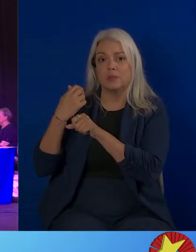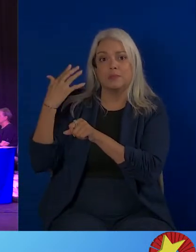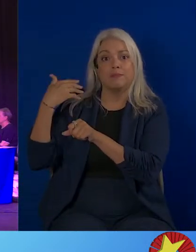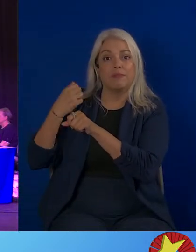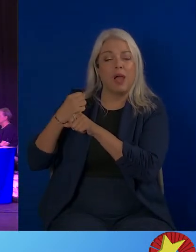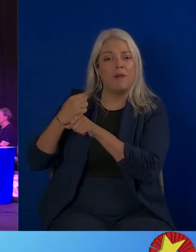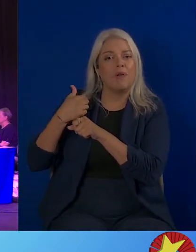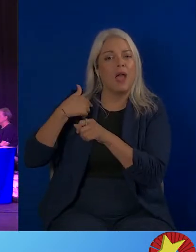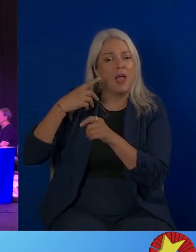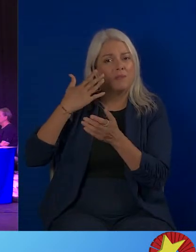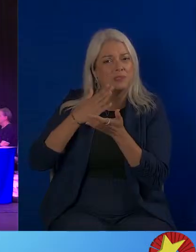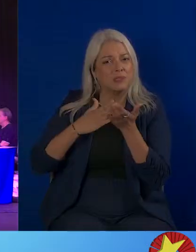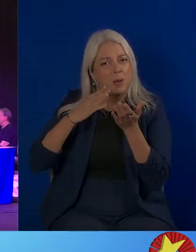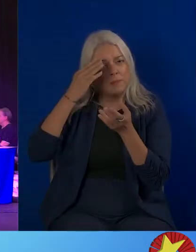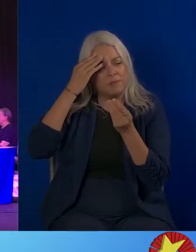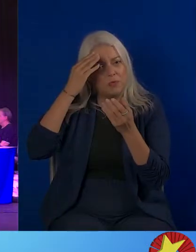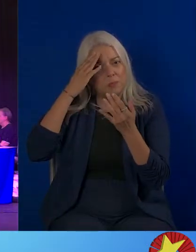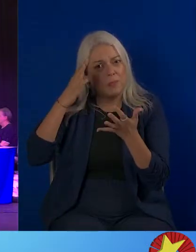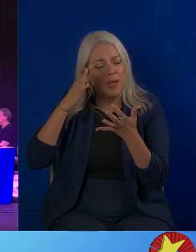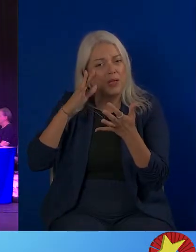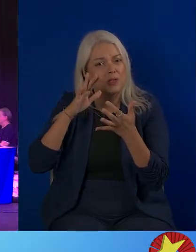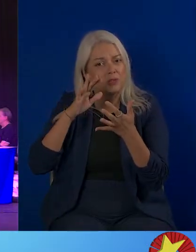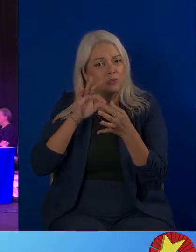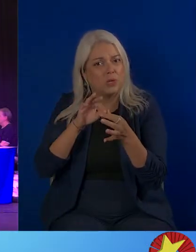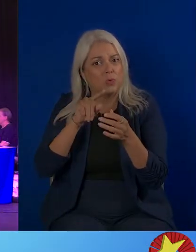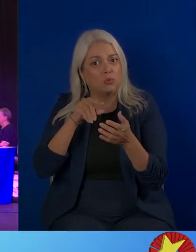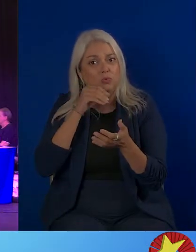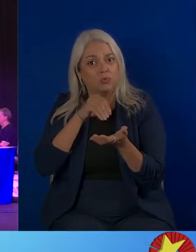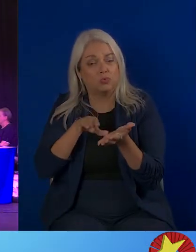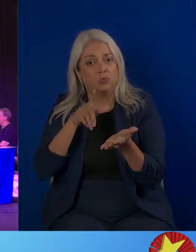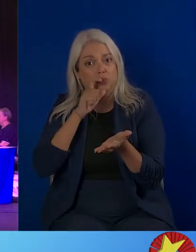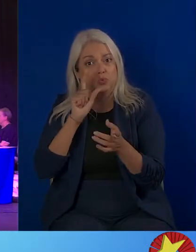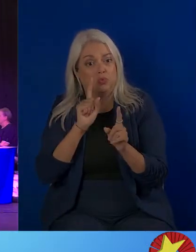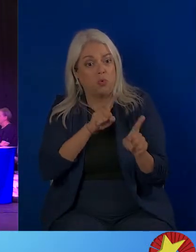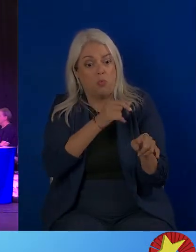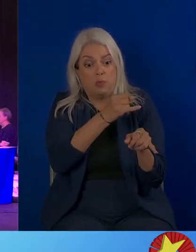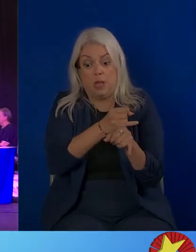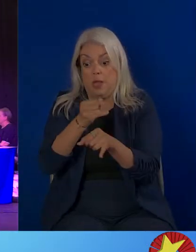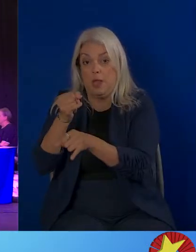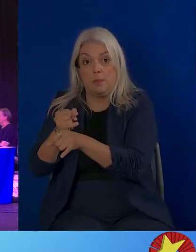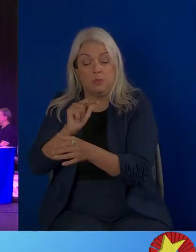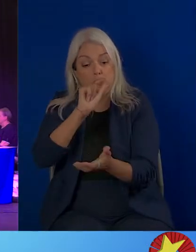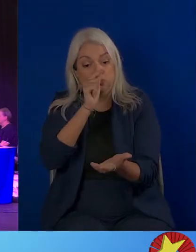pattern of what's happened to those students that attended the campuses that have graduated?